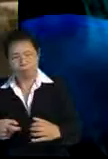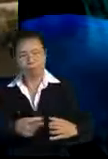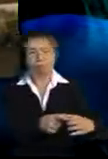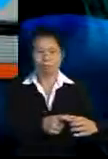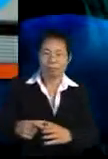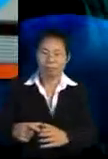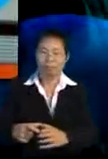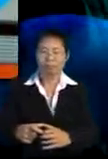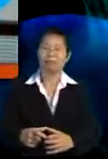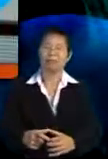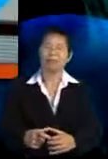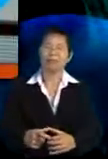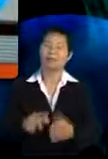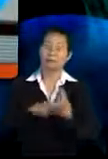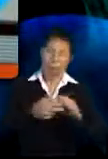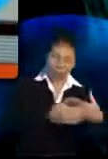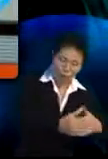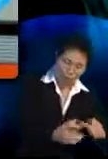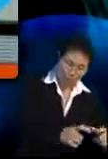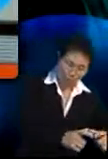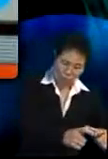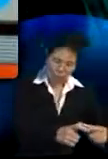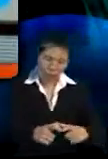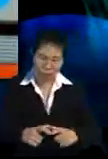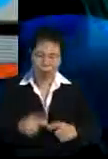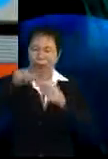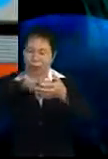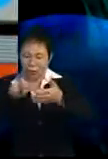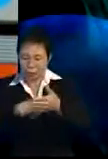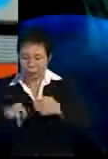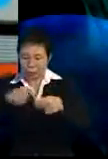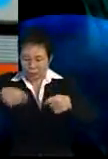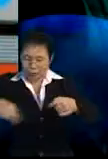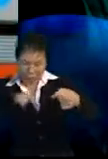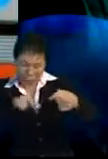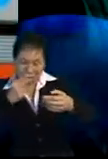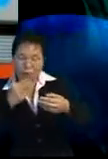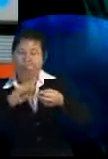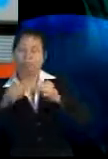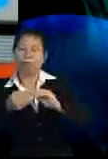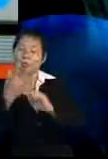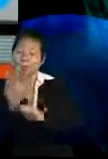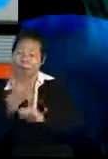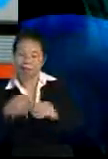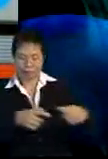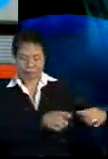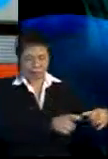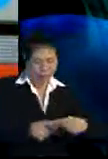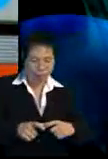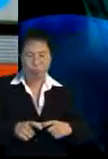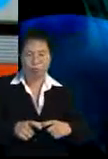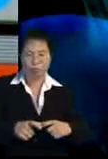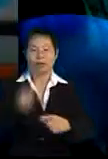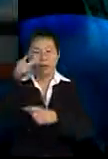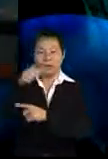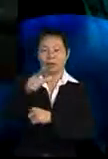Newton. The wooden block moves when the reading on the spring balance is 5 Newton. Let's